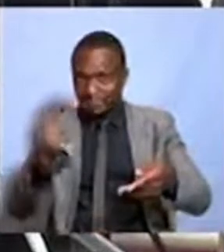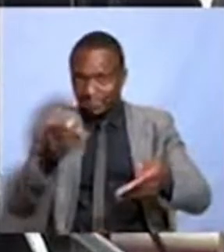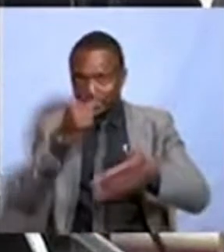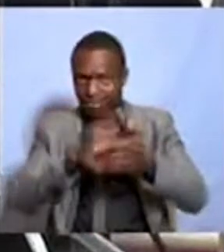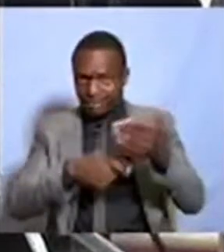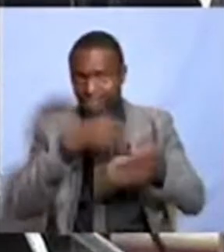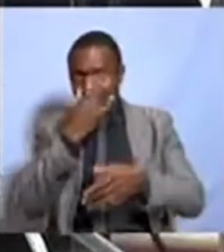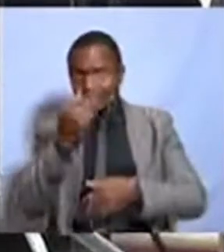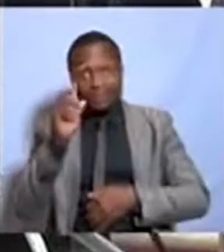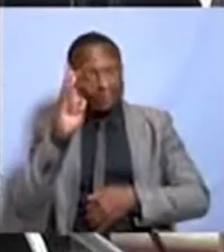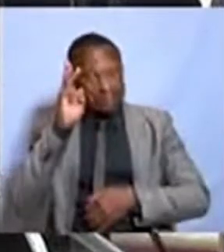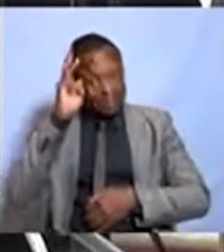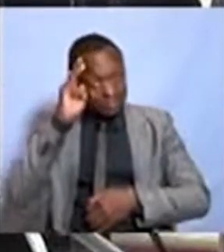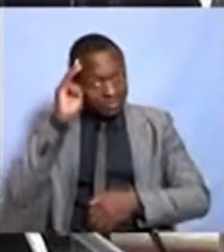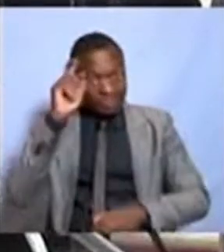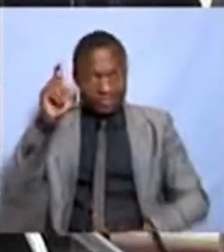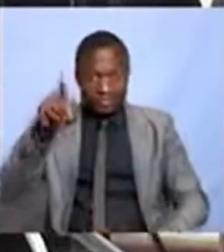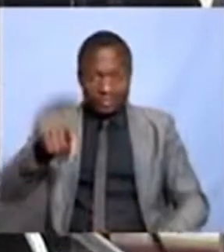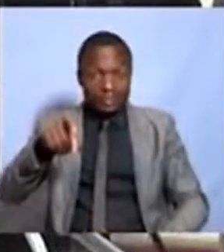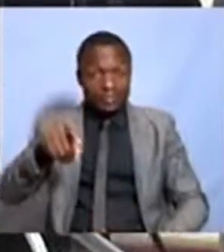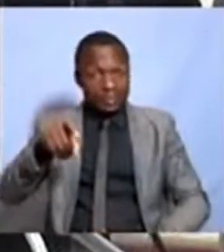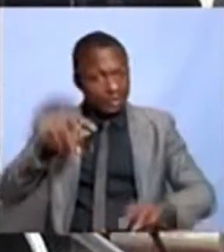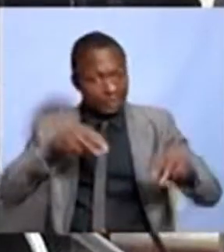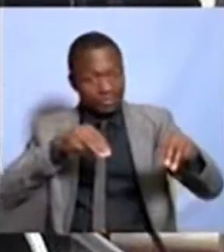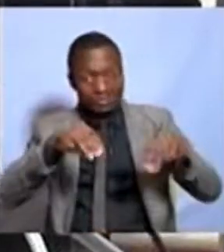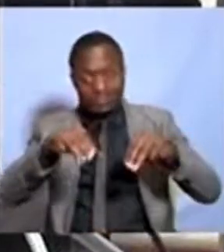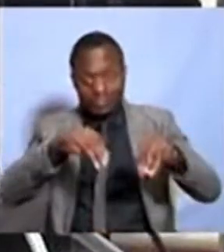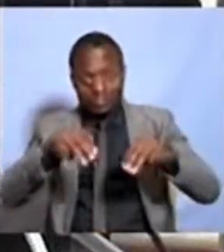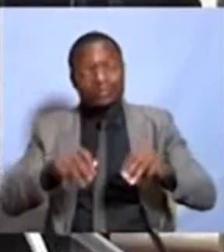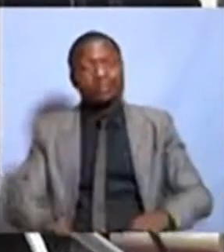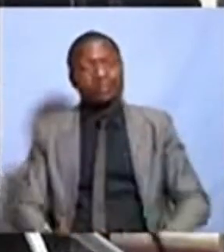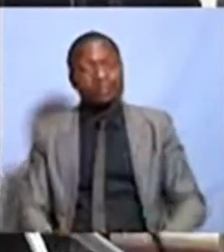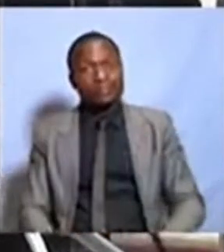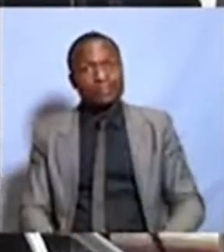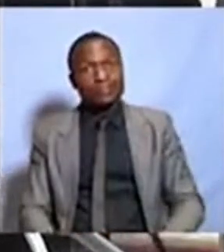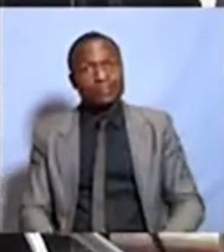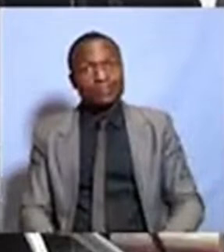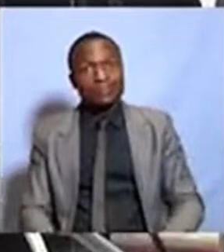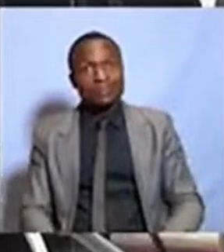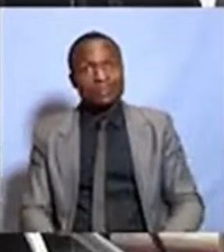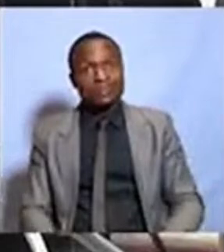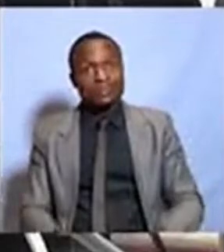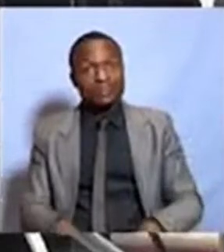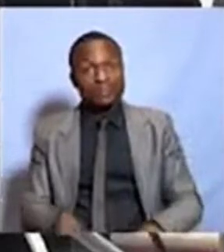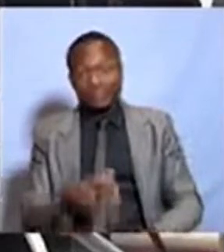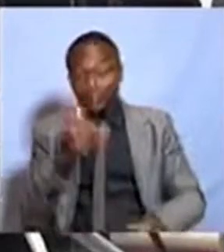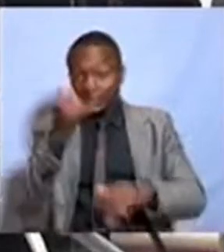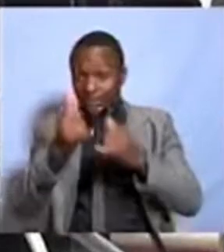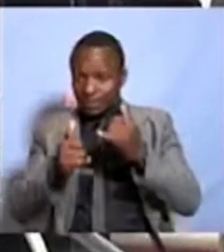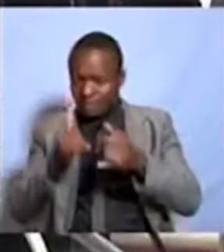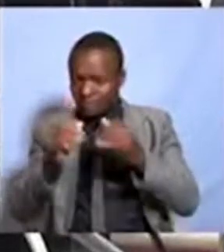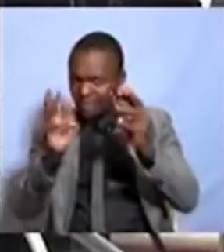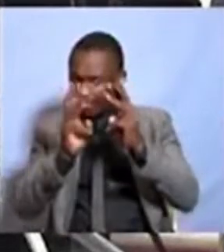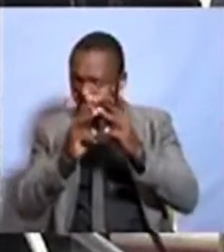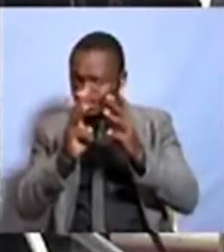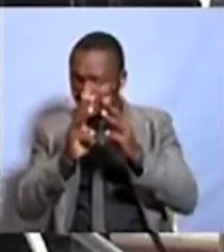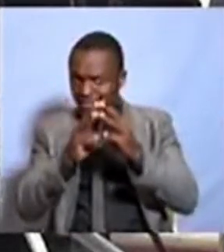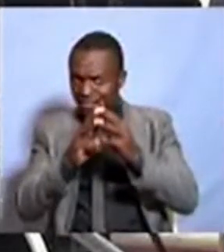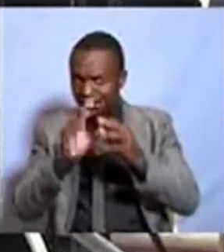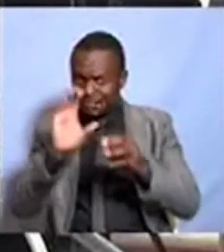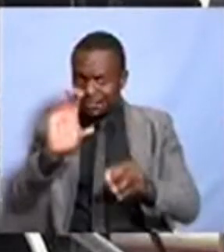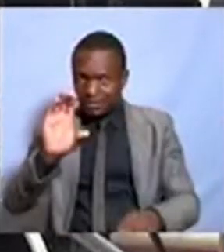the ministry? Is it the capacity? Is it the late disbursement of funds? Because even at the NDCC meeting that CSPR